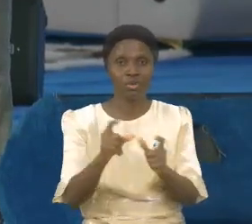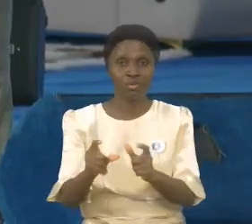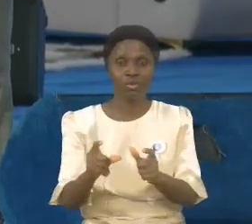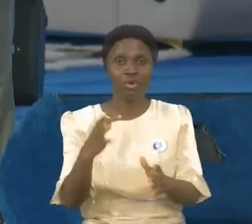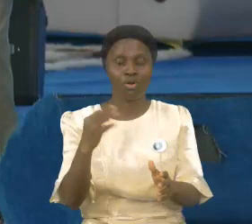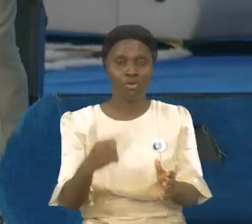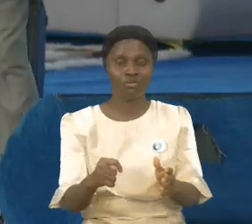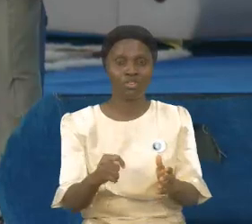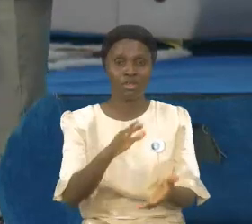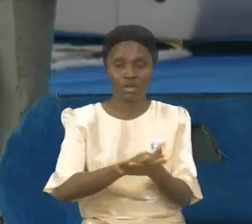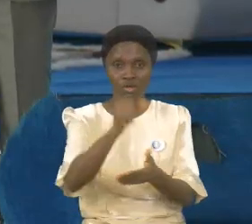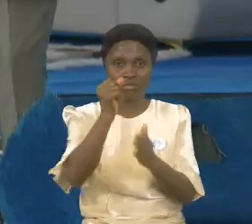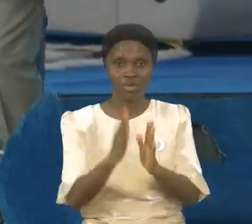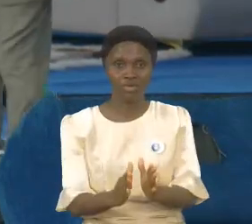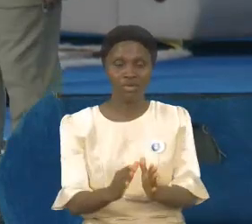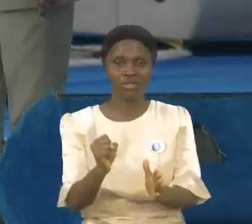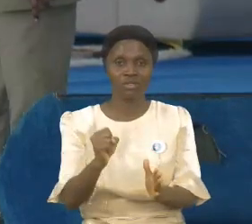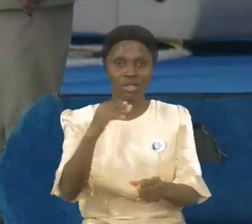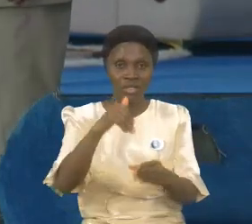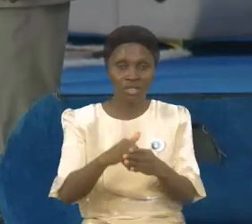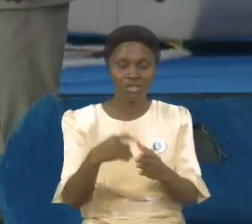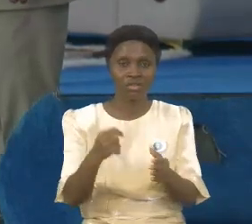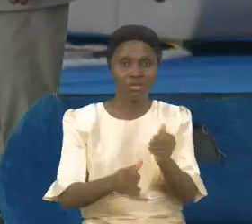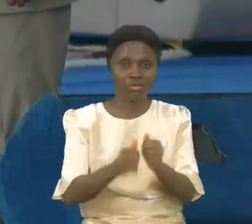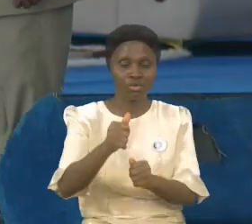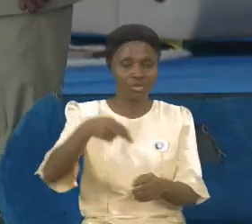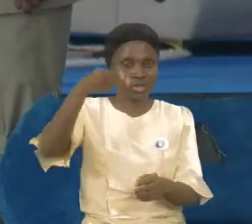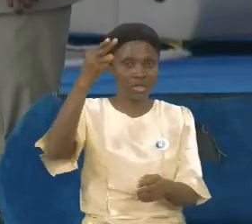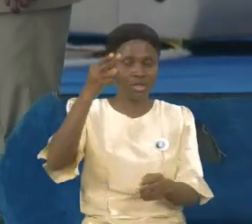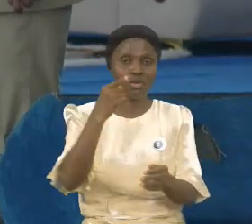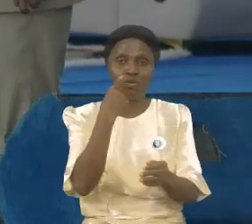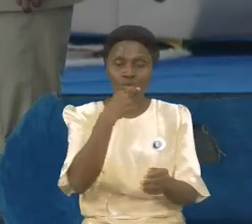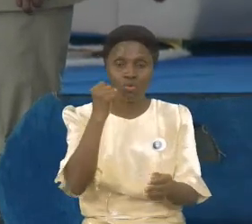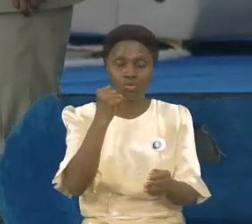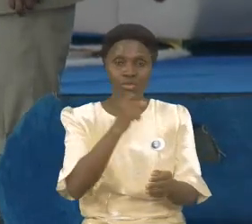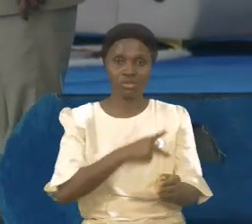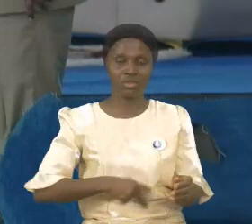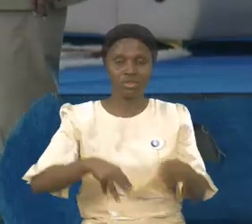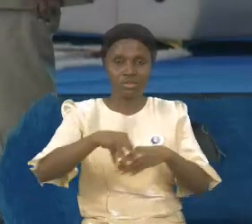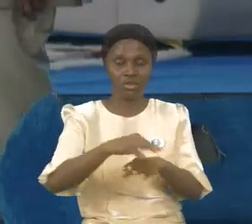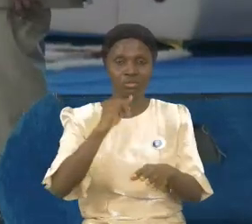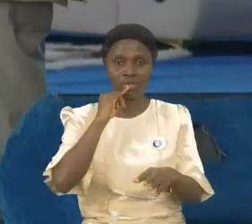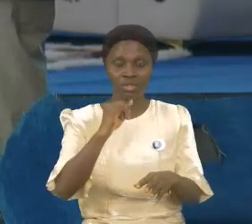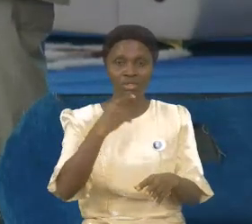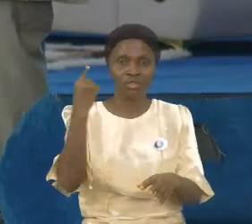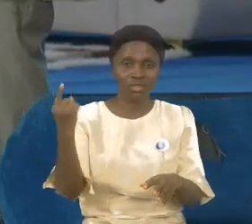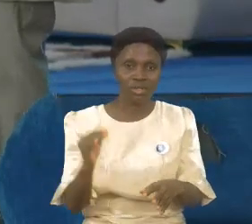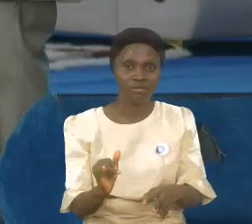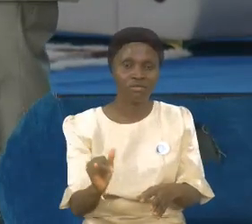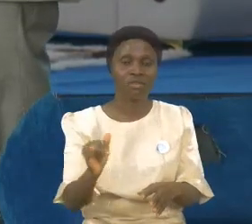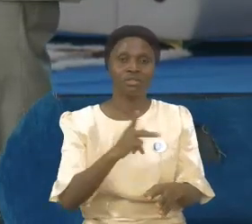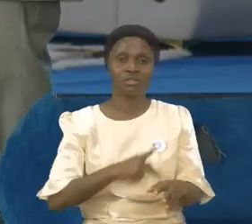saints of the Most High, whose kingdom is an everlasting kingdom, and all dominions